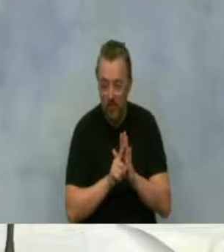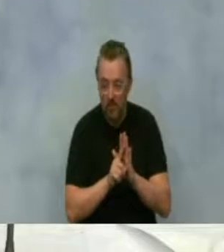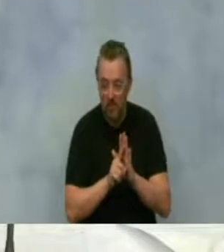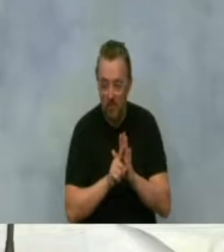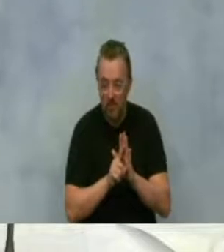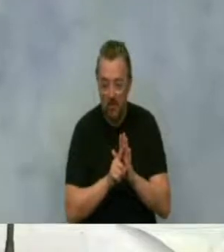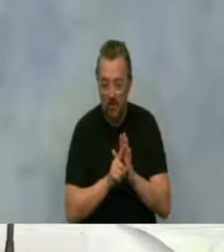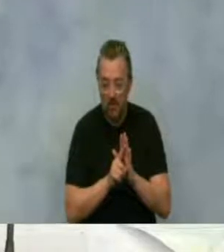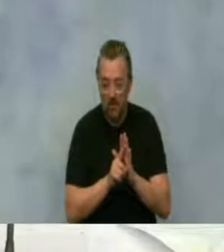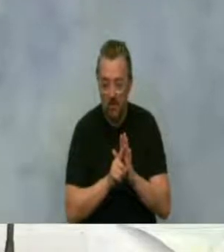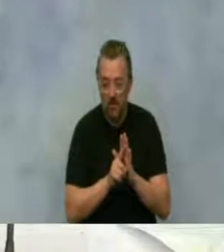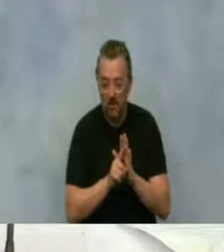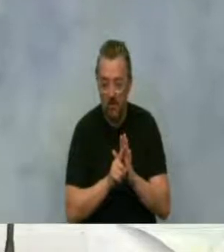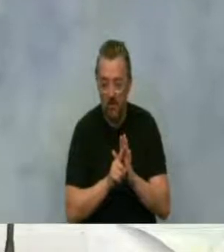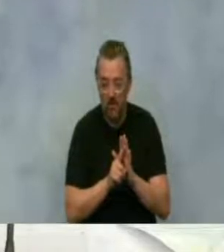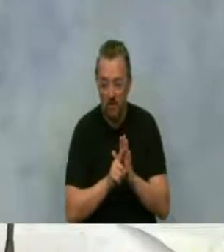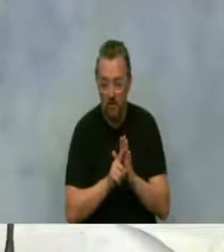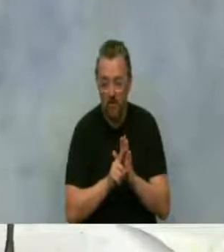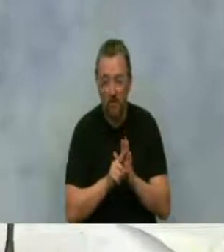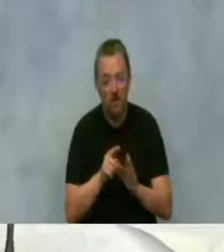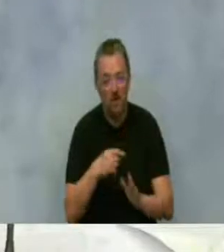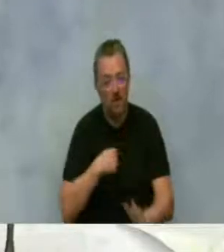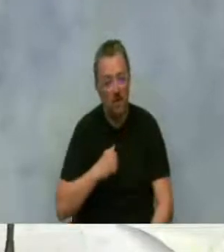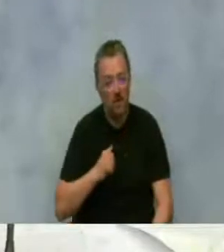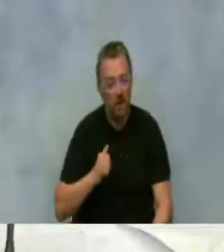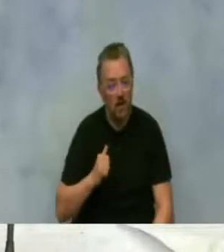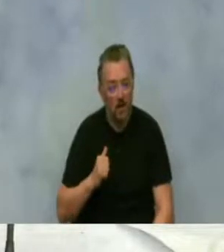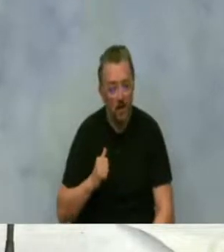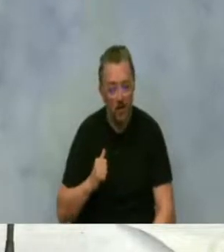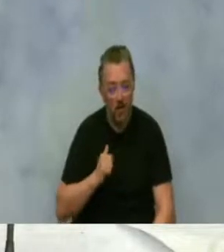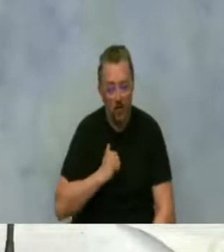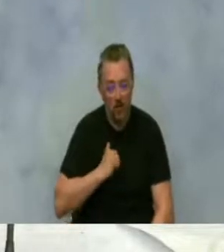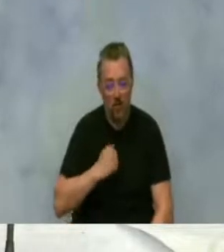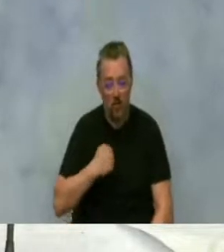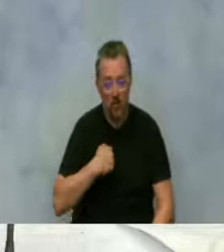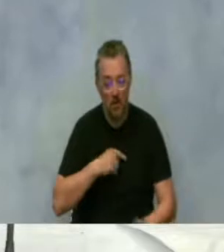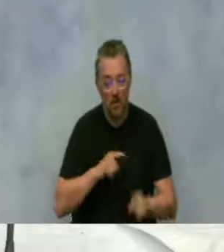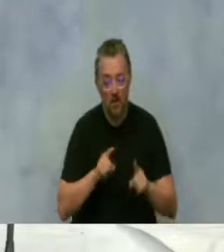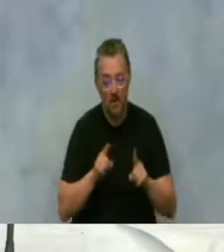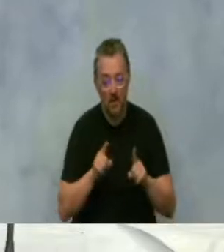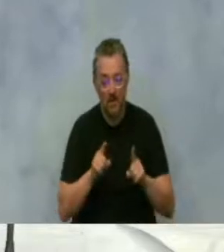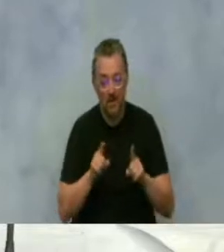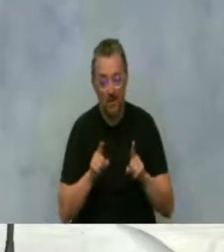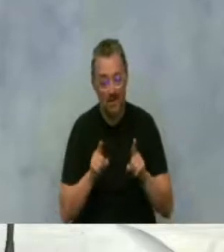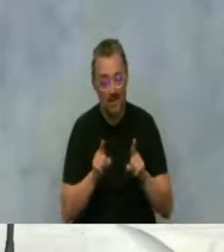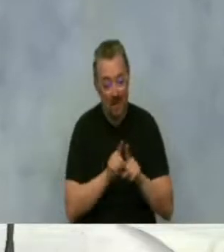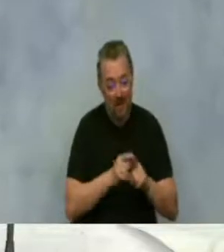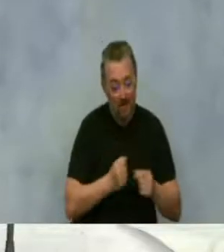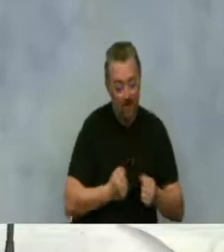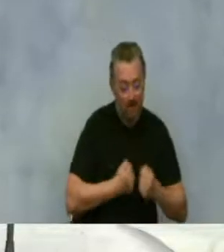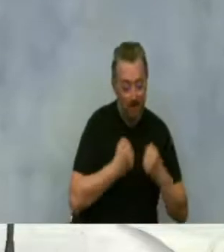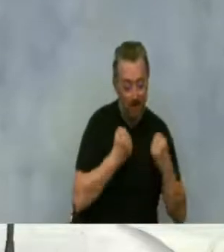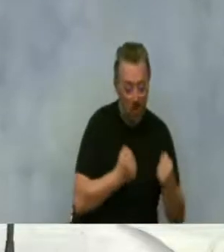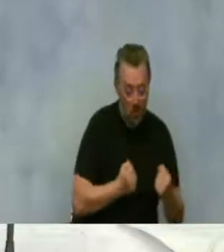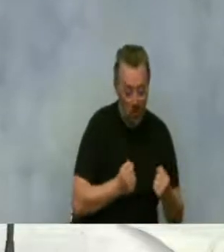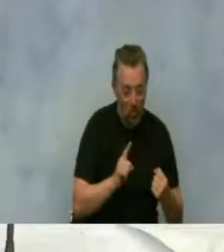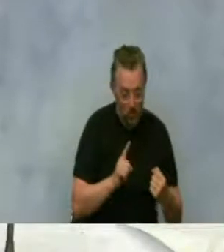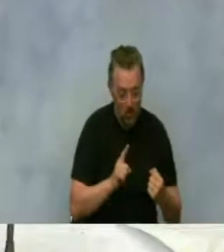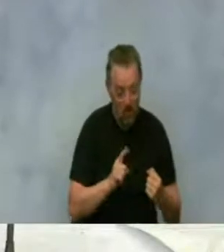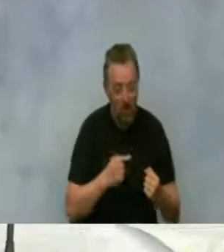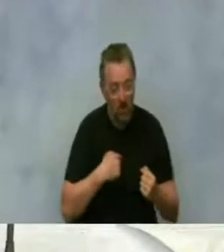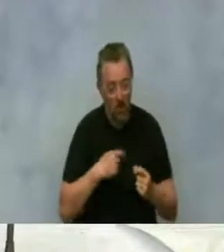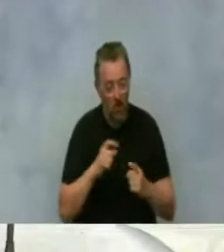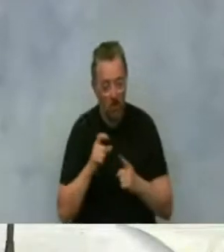earlier, I take it that we would have the same powers that we do when we are doing